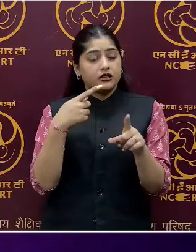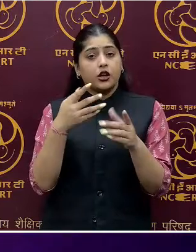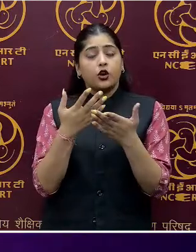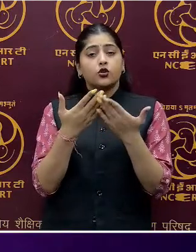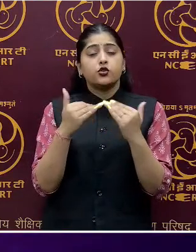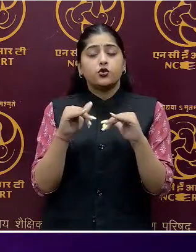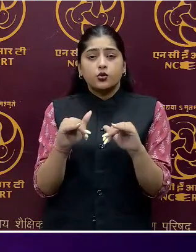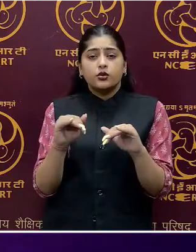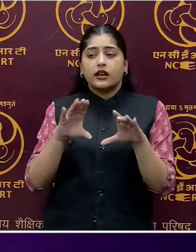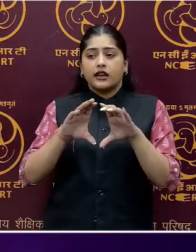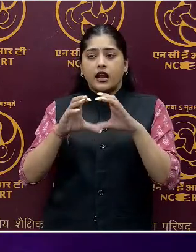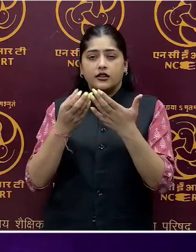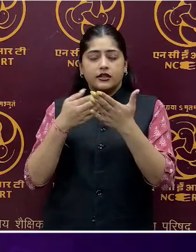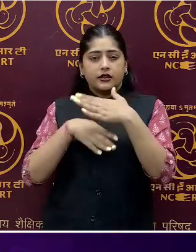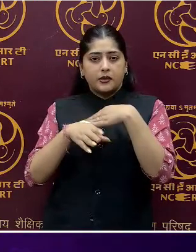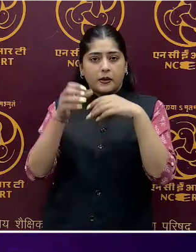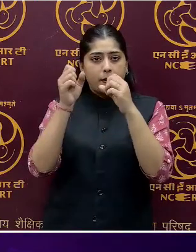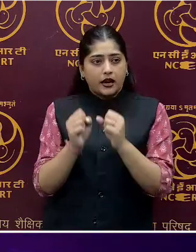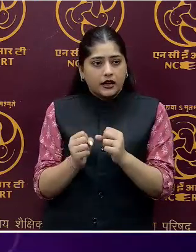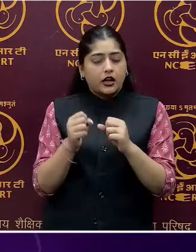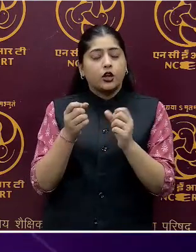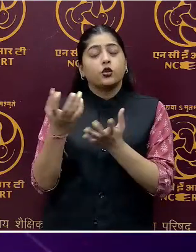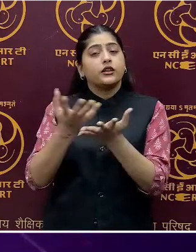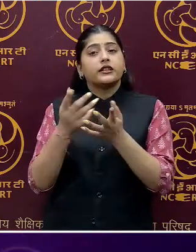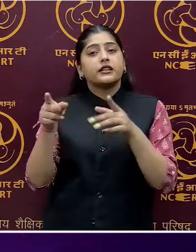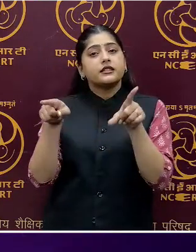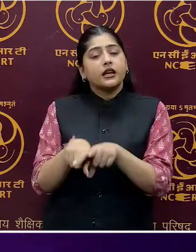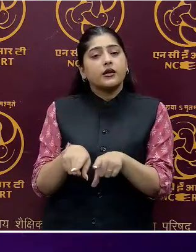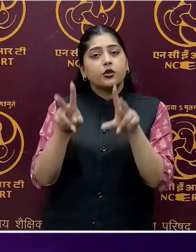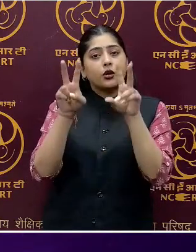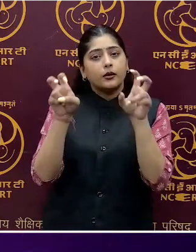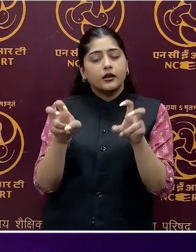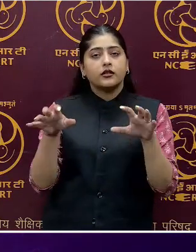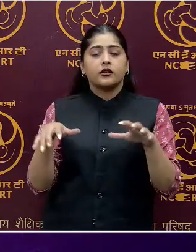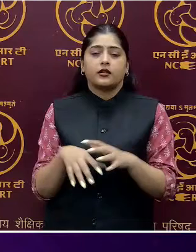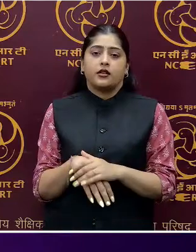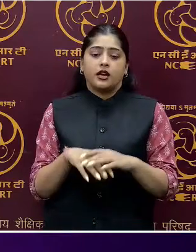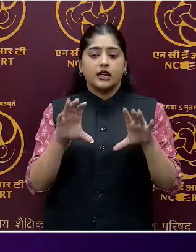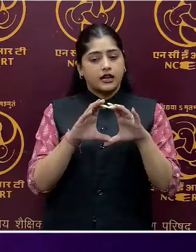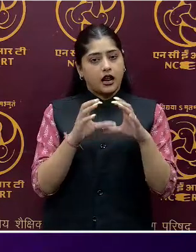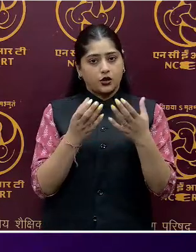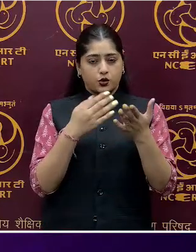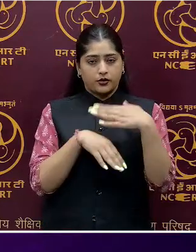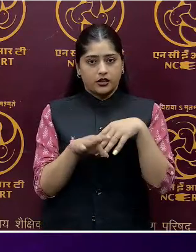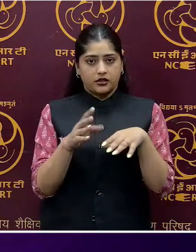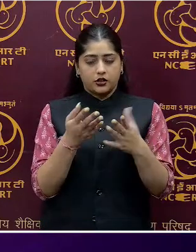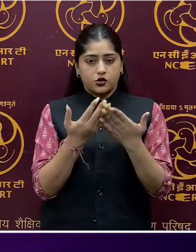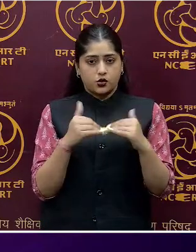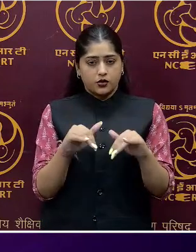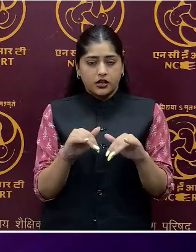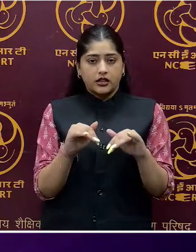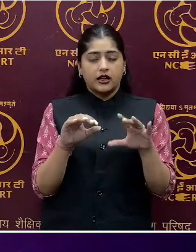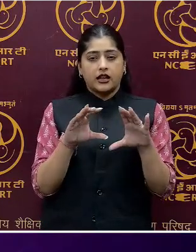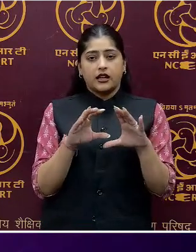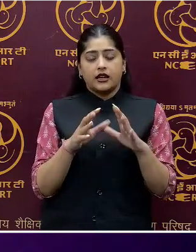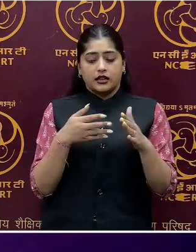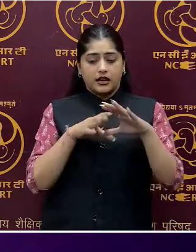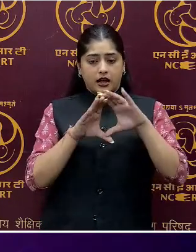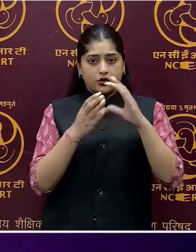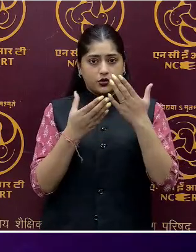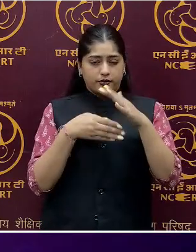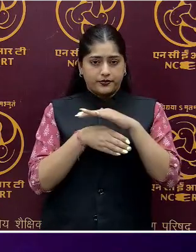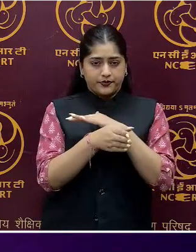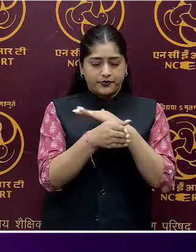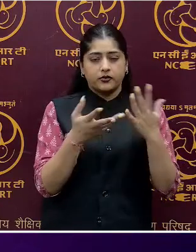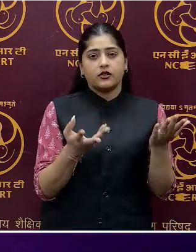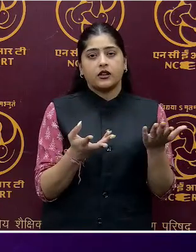class. So we'll be discussing that only here. Okay. So the scene is a classroom setting. Students of class 2 entered the classroom.